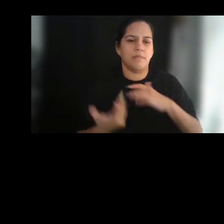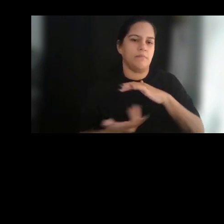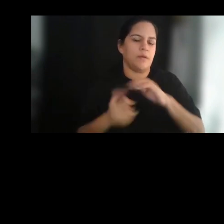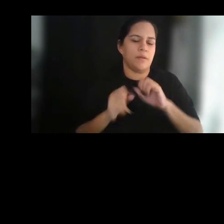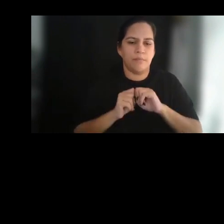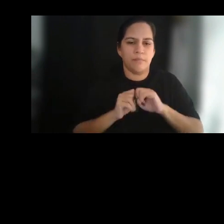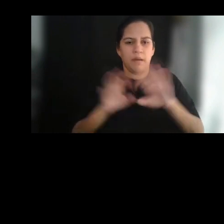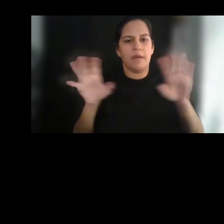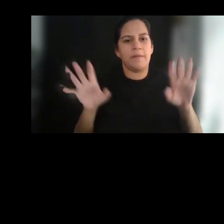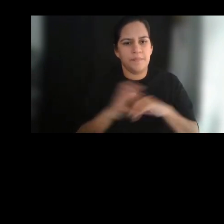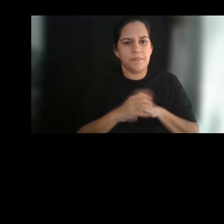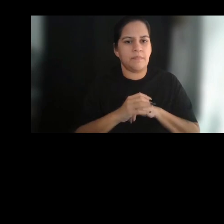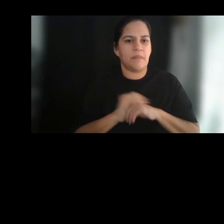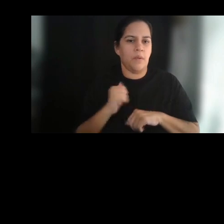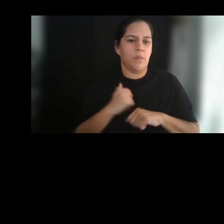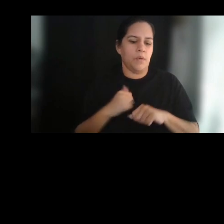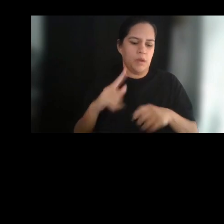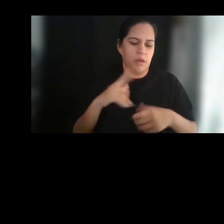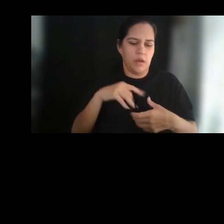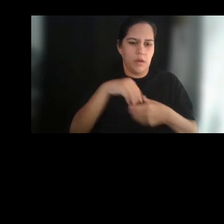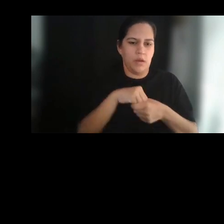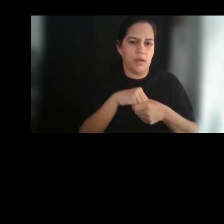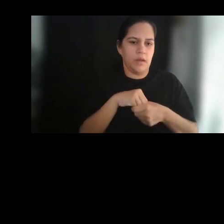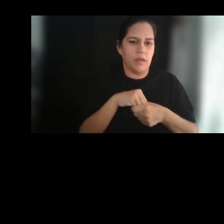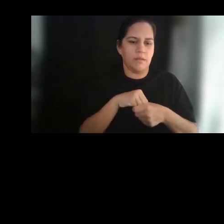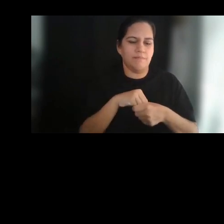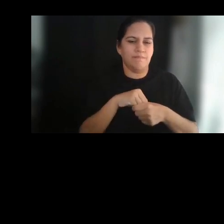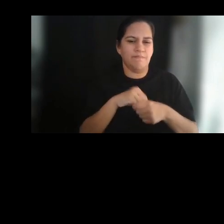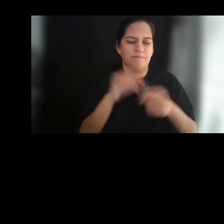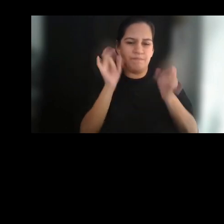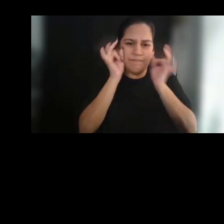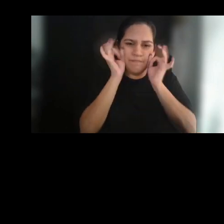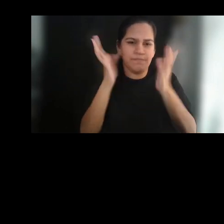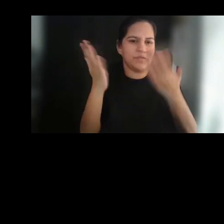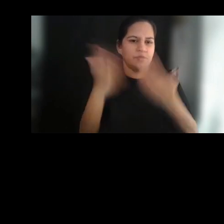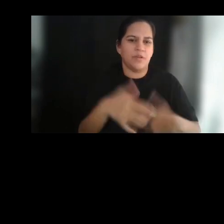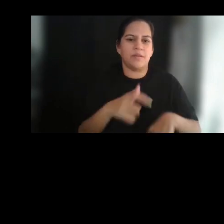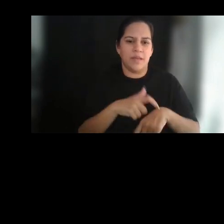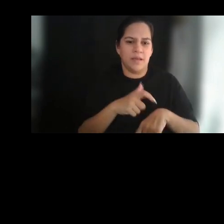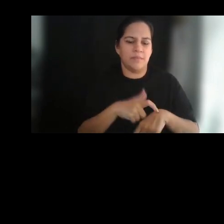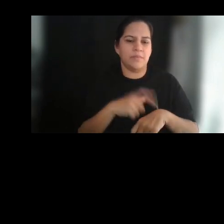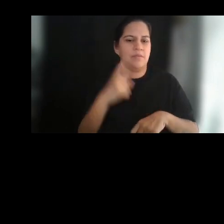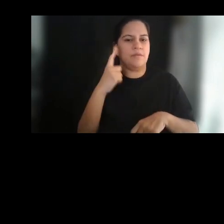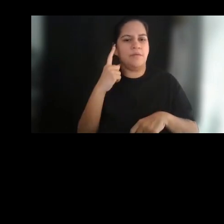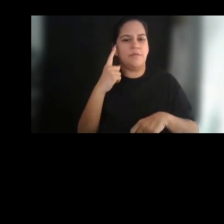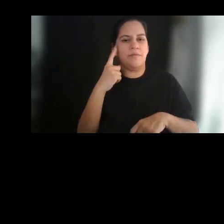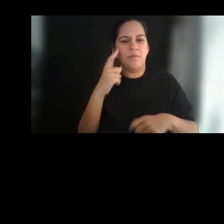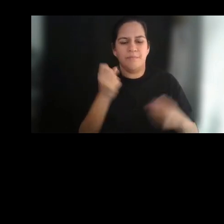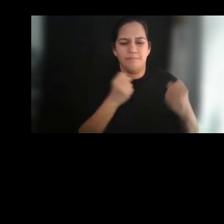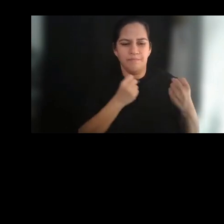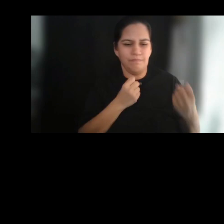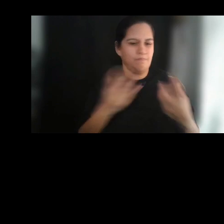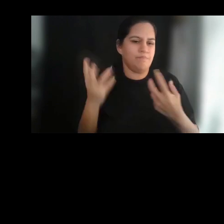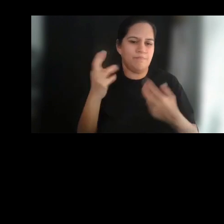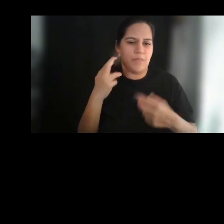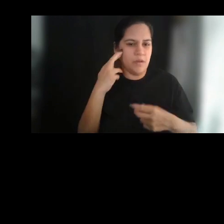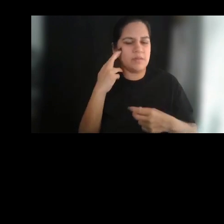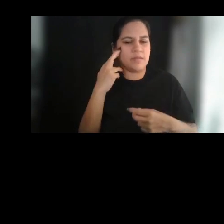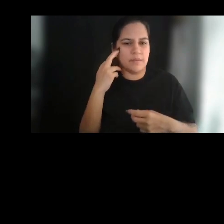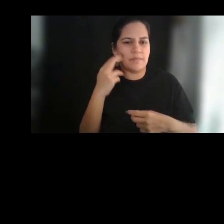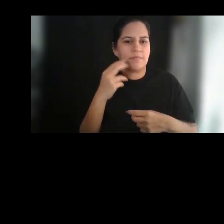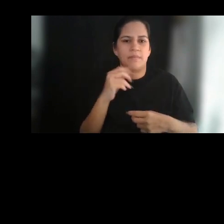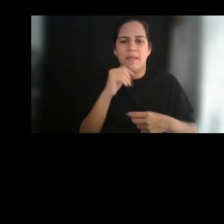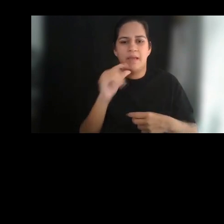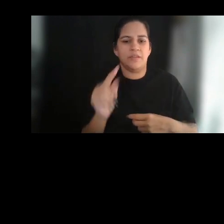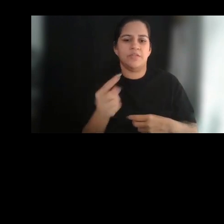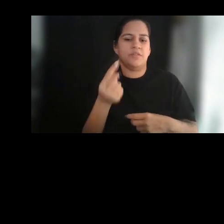in exceedingly dark times for a litany of reasons. Not just